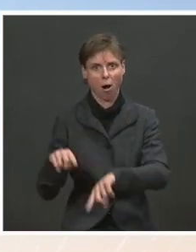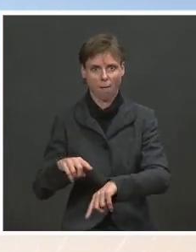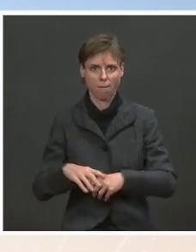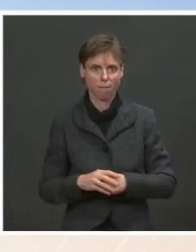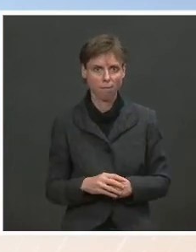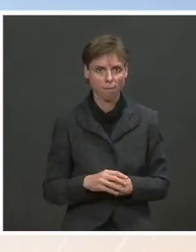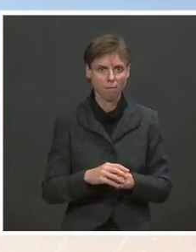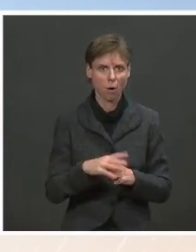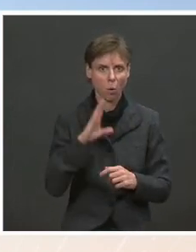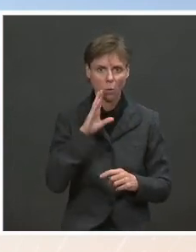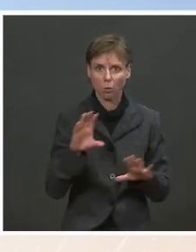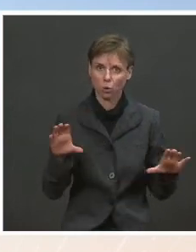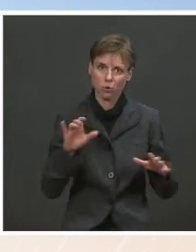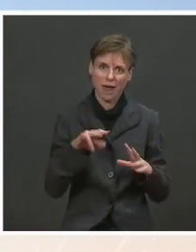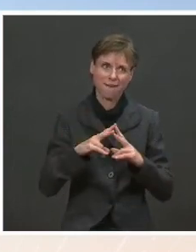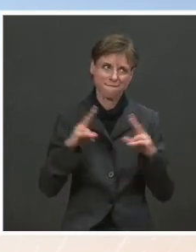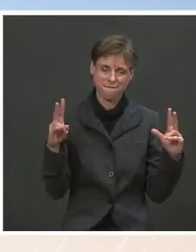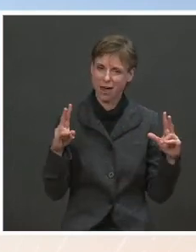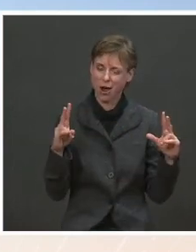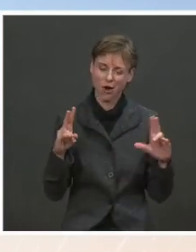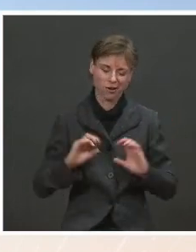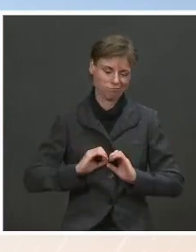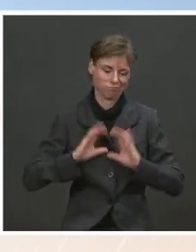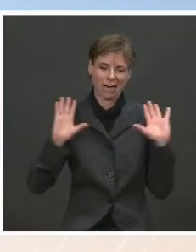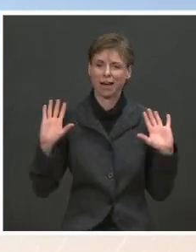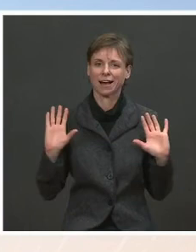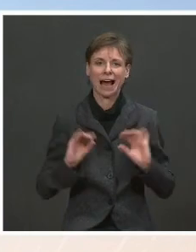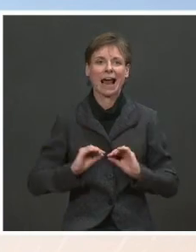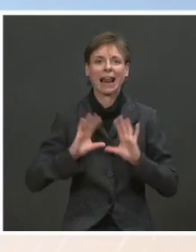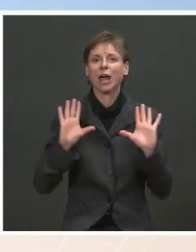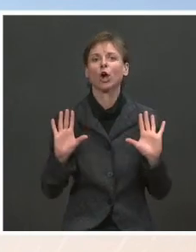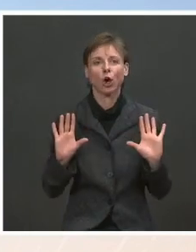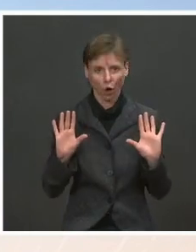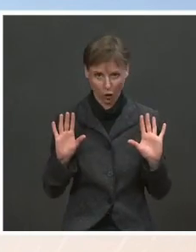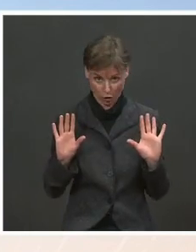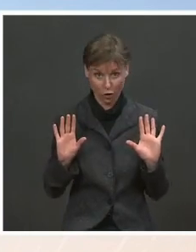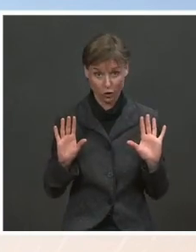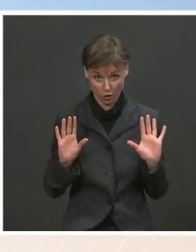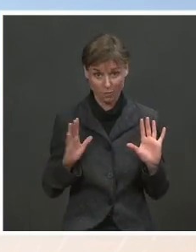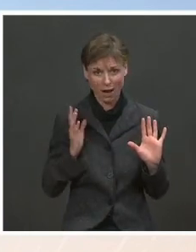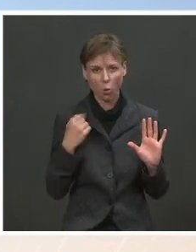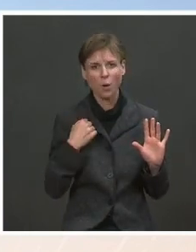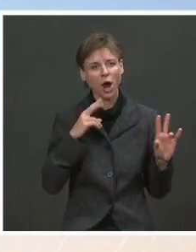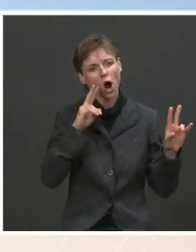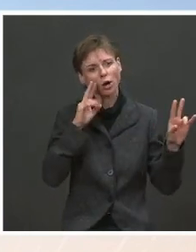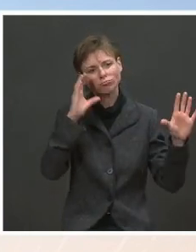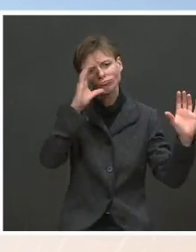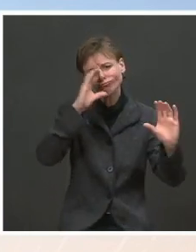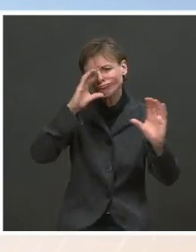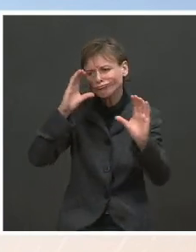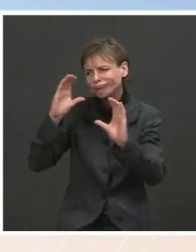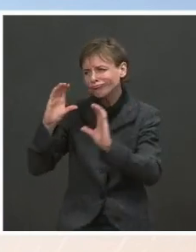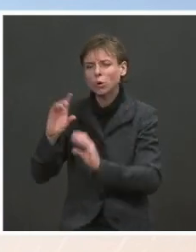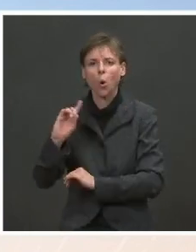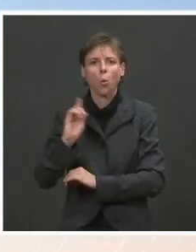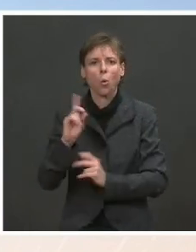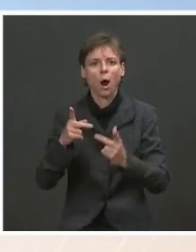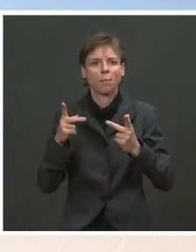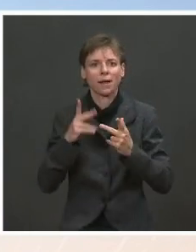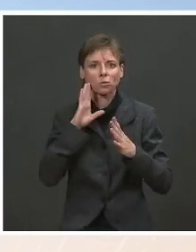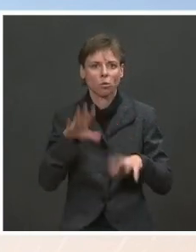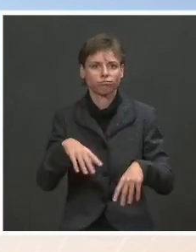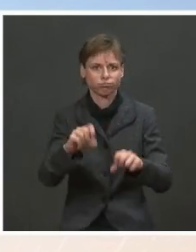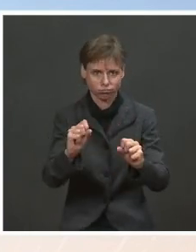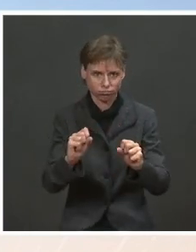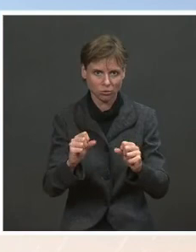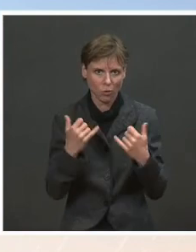a very transparent manner. So we're site looking at this point in time, and we'll have more updates for you soon.